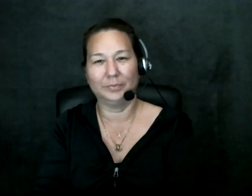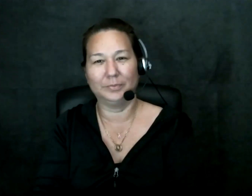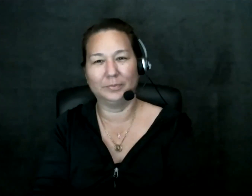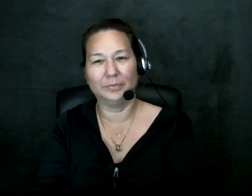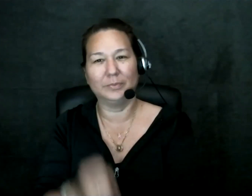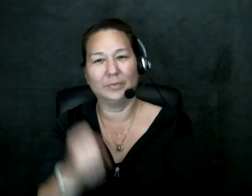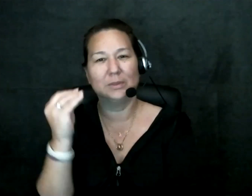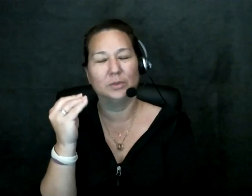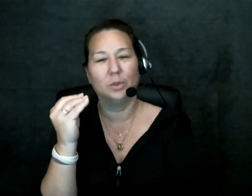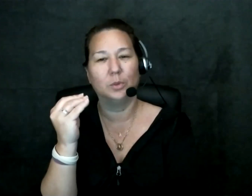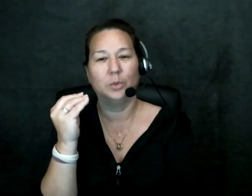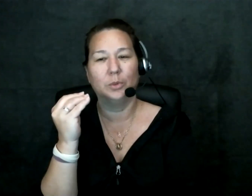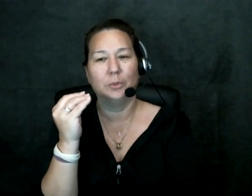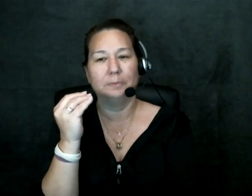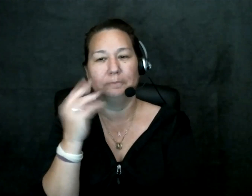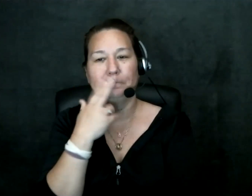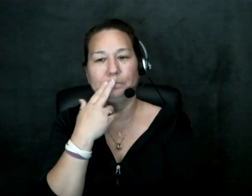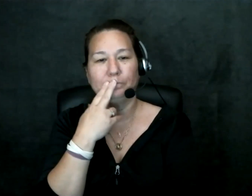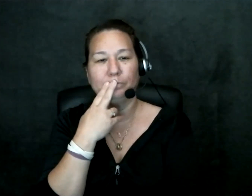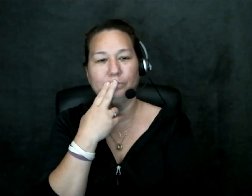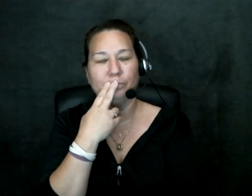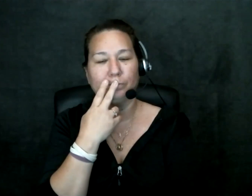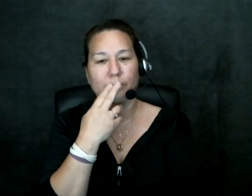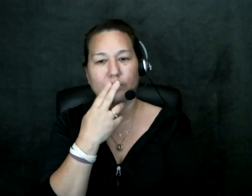So let's see.